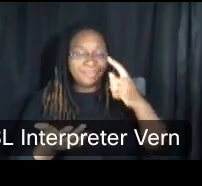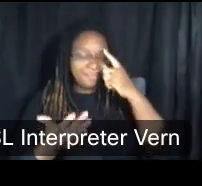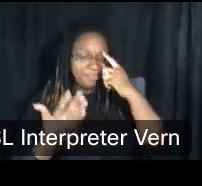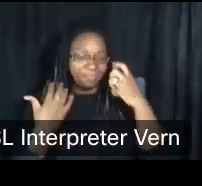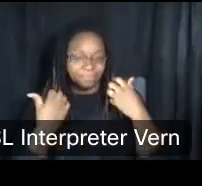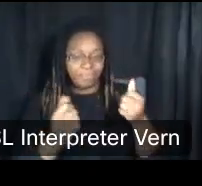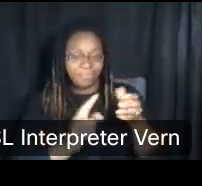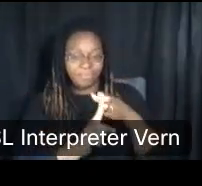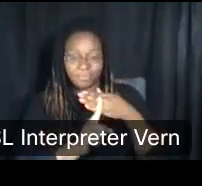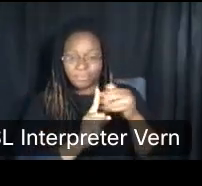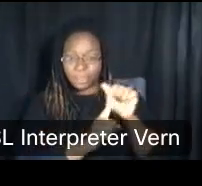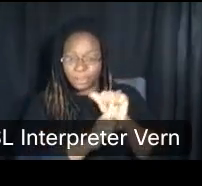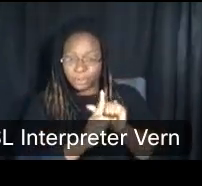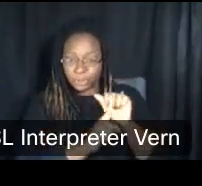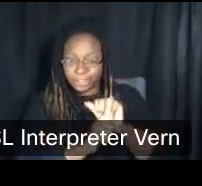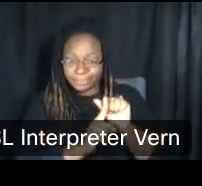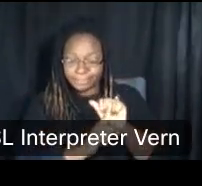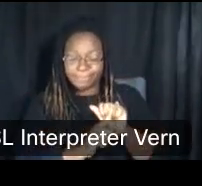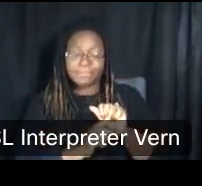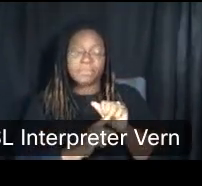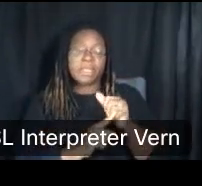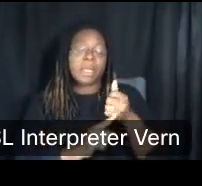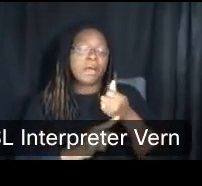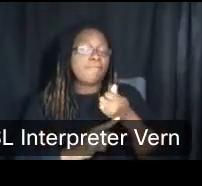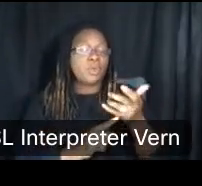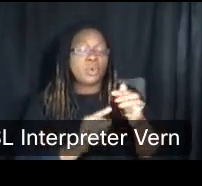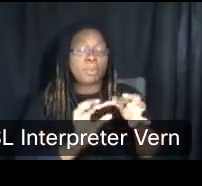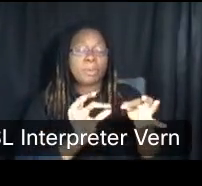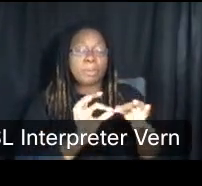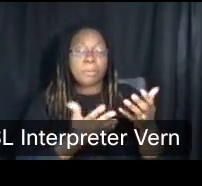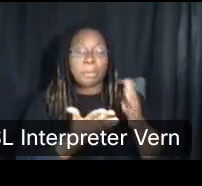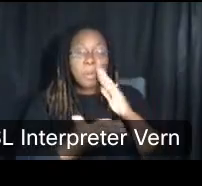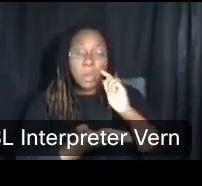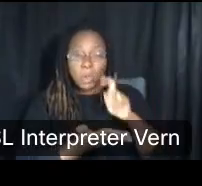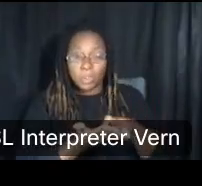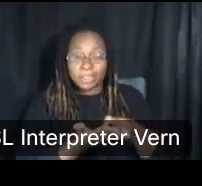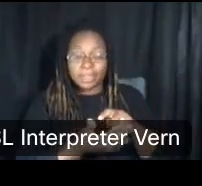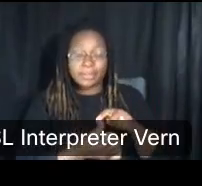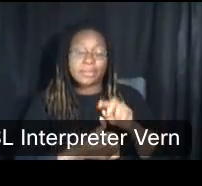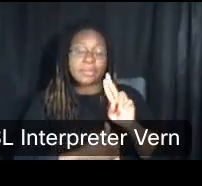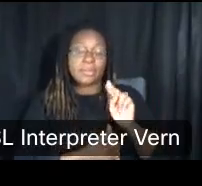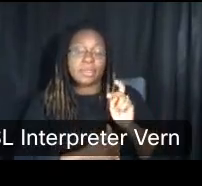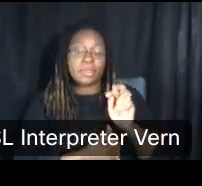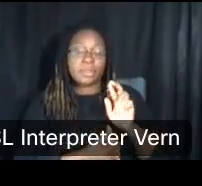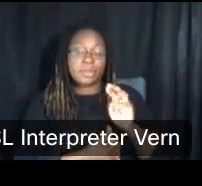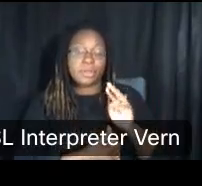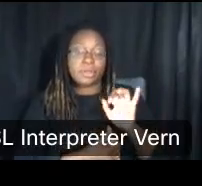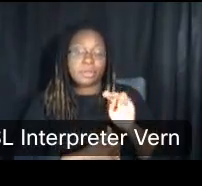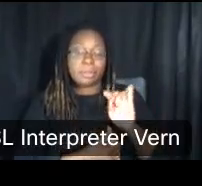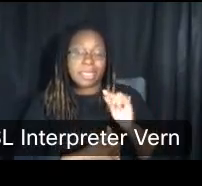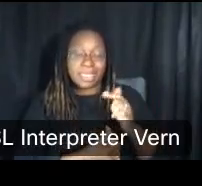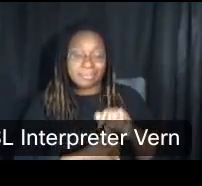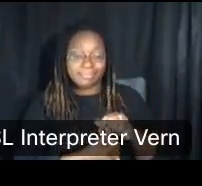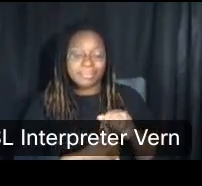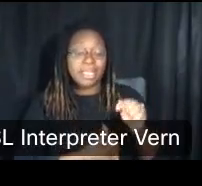here are some things to listen for or to notice. Undermining. Does the partner tell them that they're lazy,